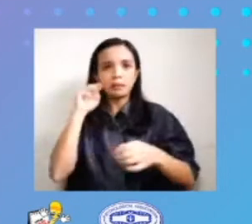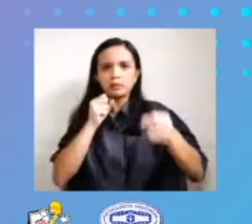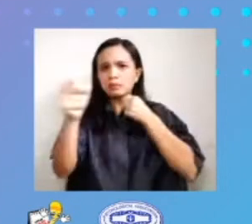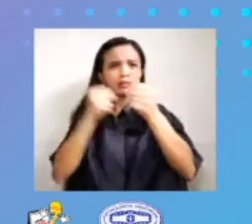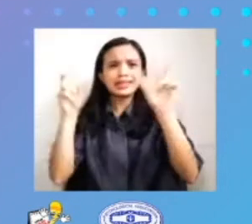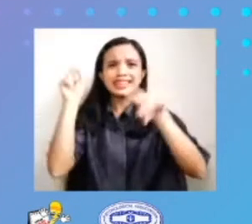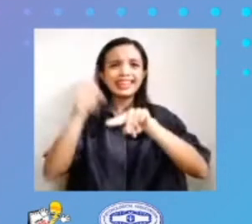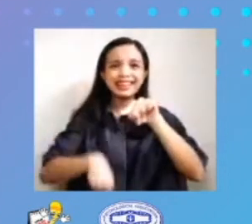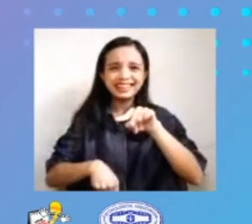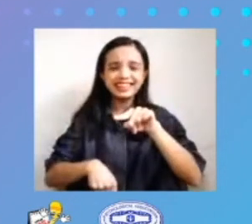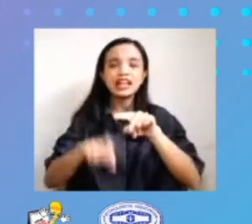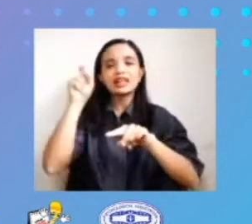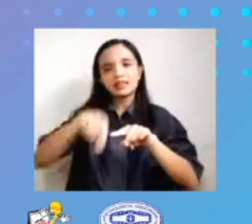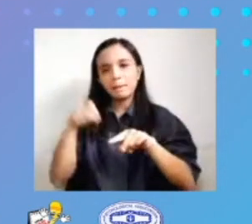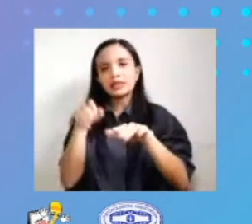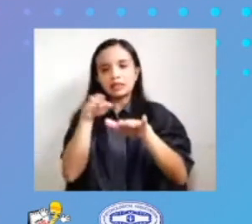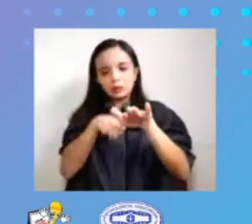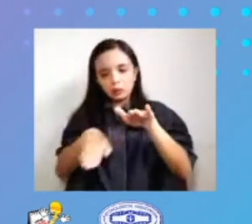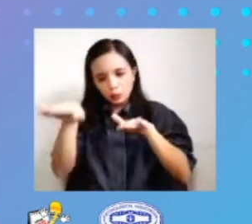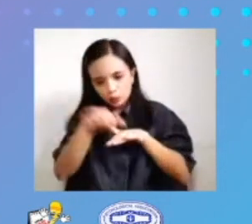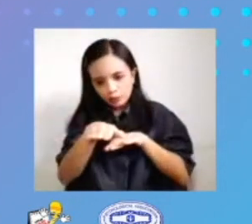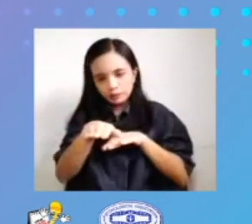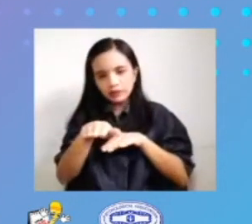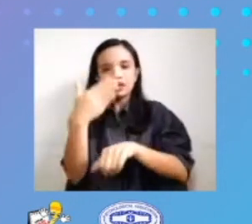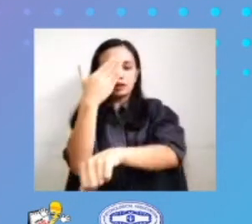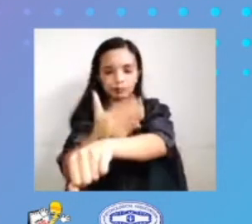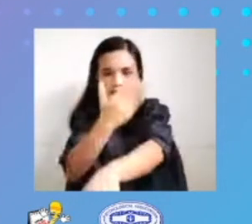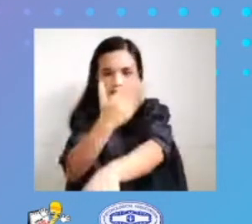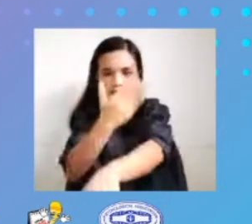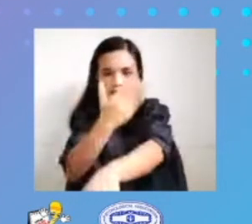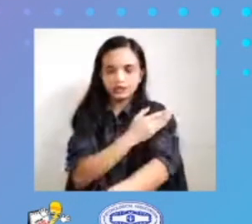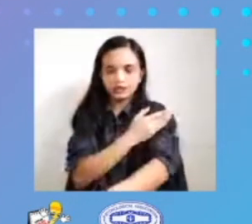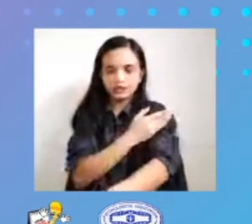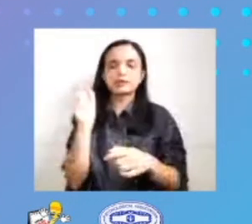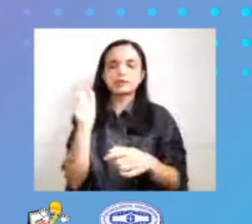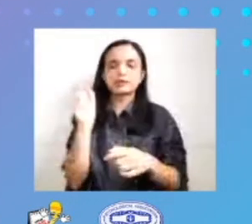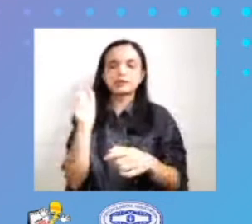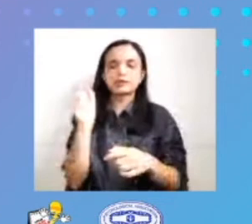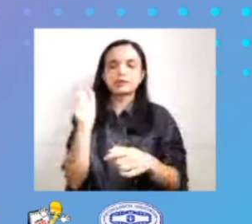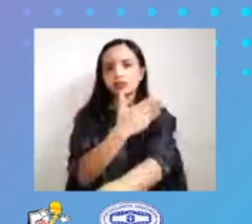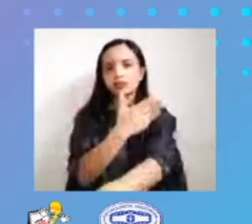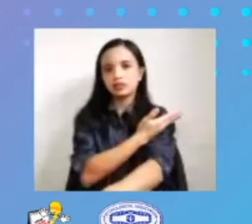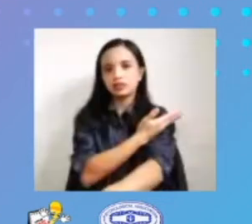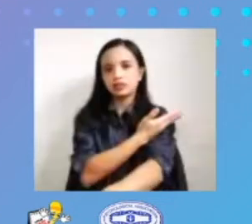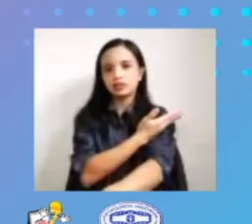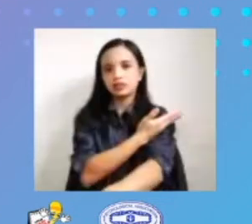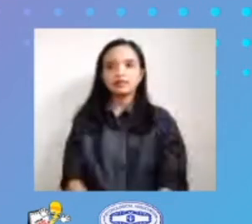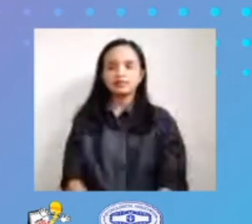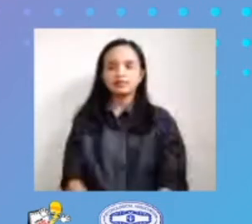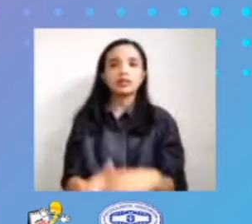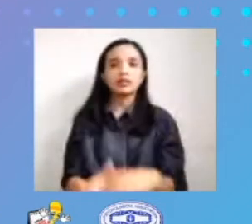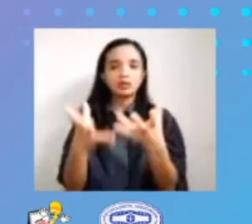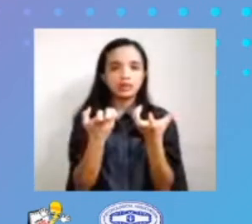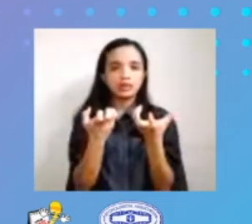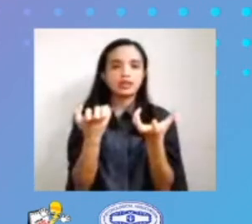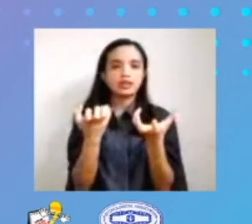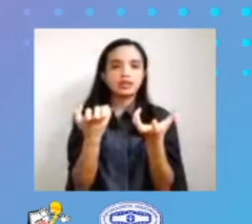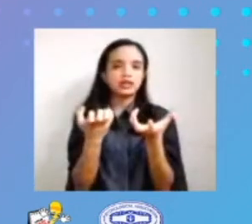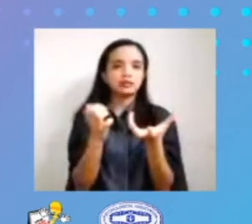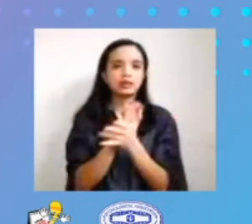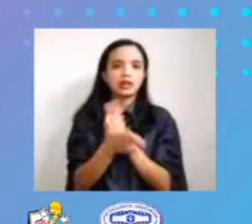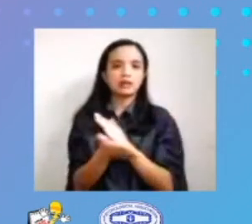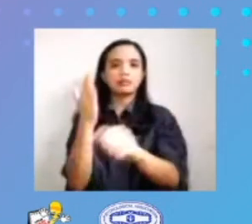muscles. But there are also other things that you can do on top of that. So just bear in mind that our bodies are